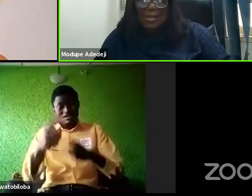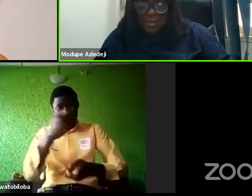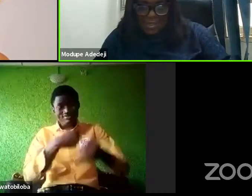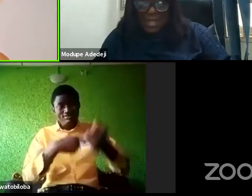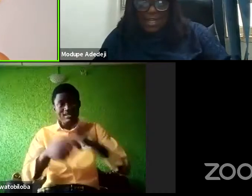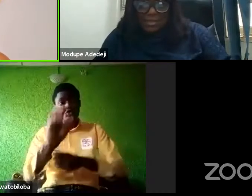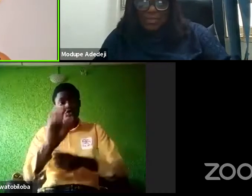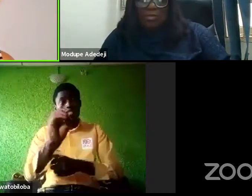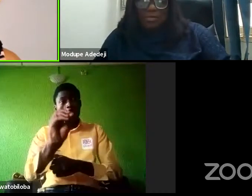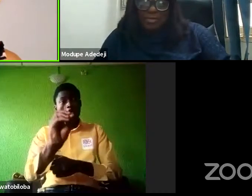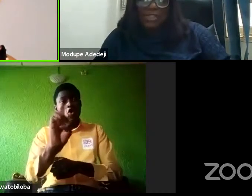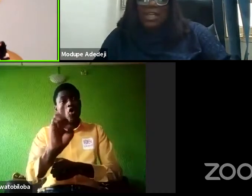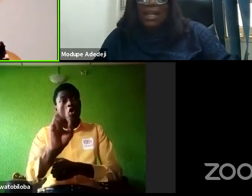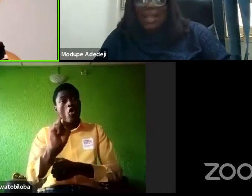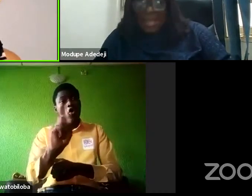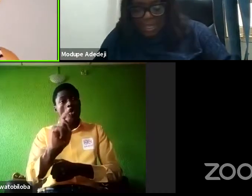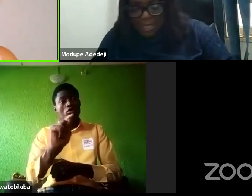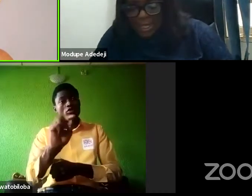off, not even wearing off.